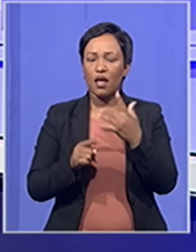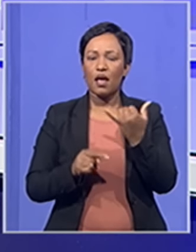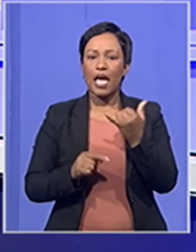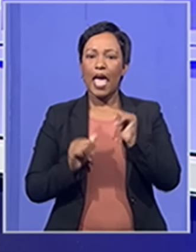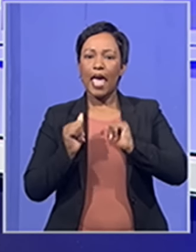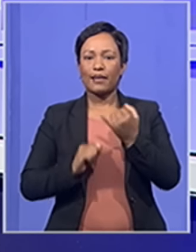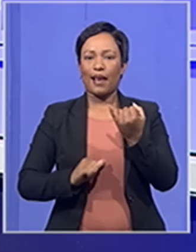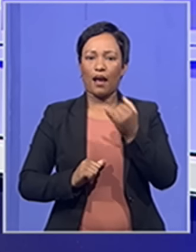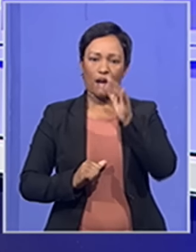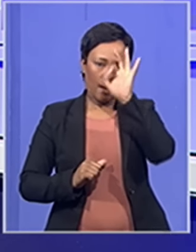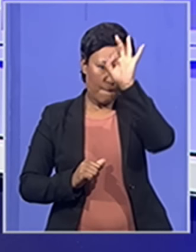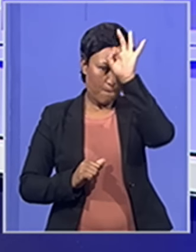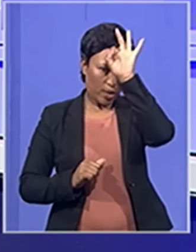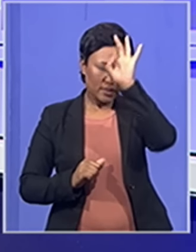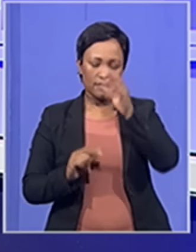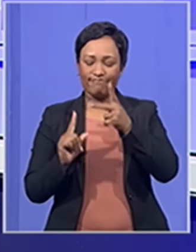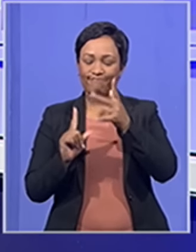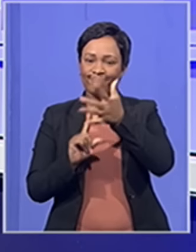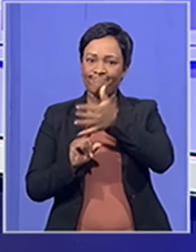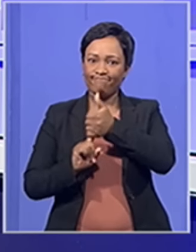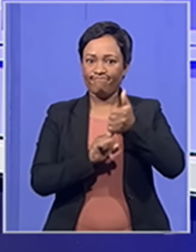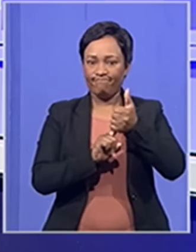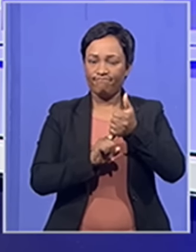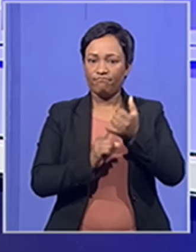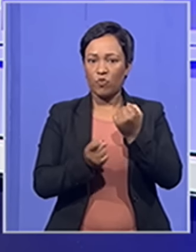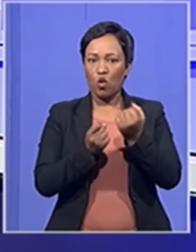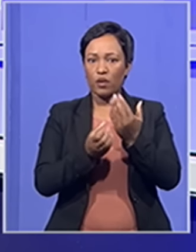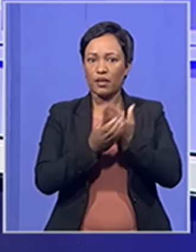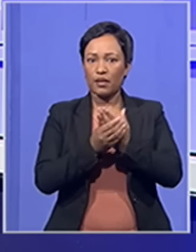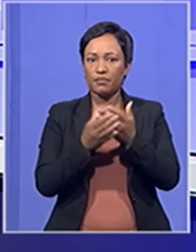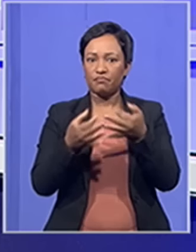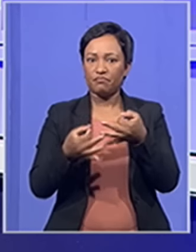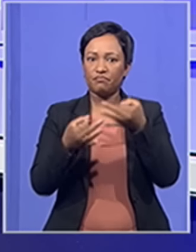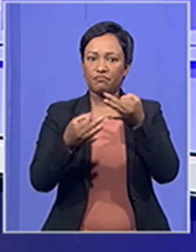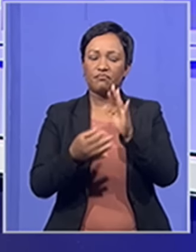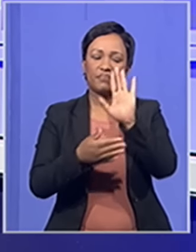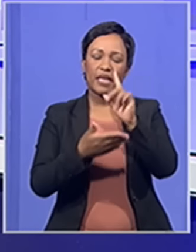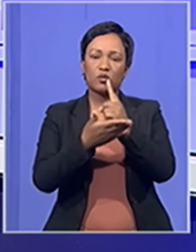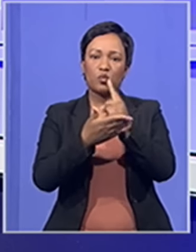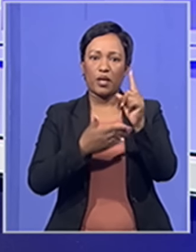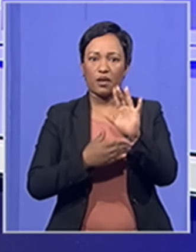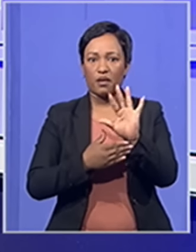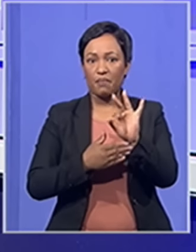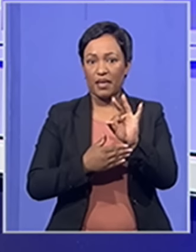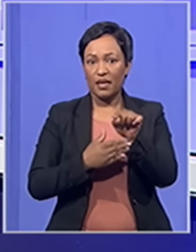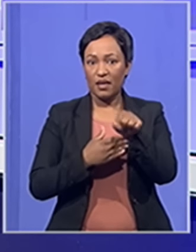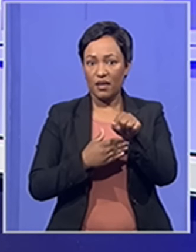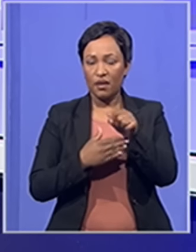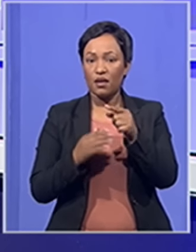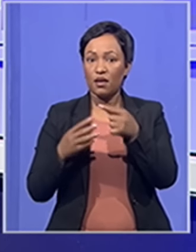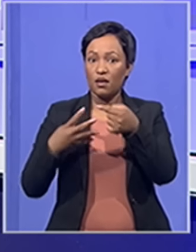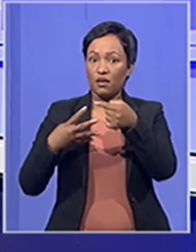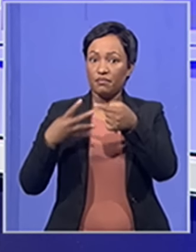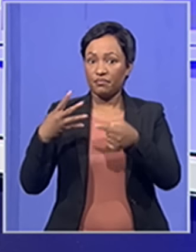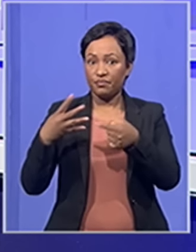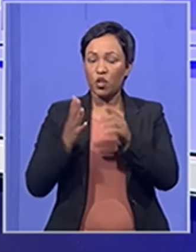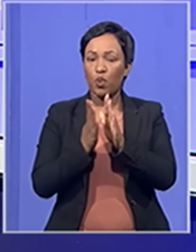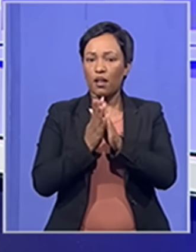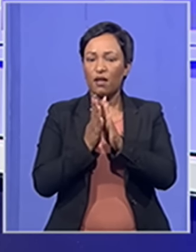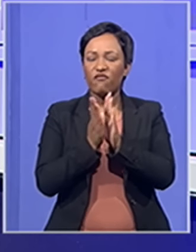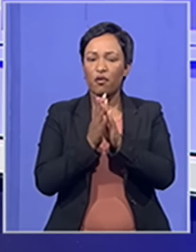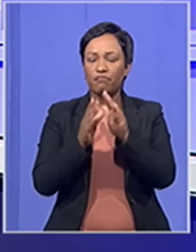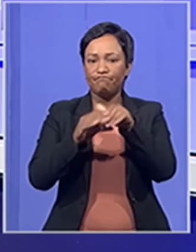le go gapa ka dikgoka e buseditswe morago go fitlha ka mosupologo wa beke e tlang fa balatofadiwa ba tlabe ba dira kopo ya